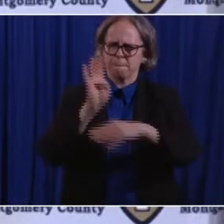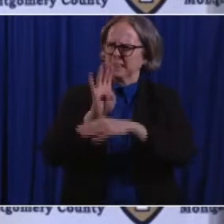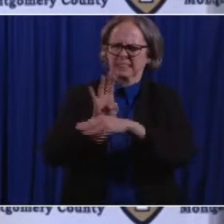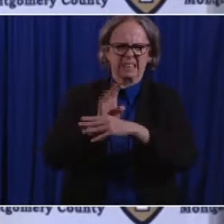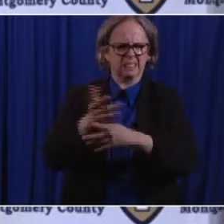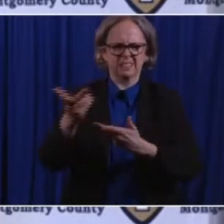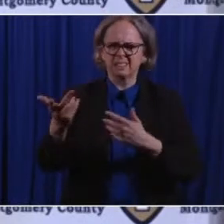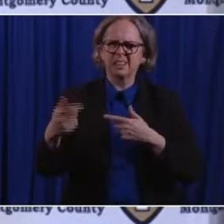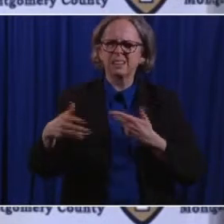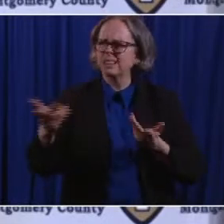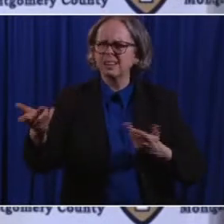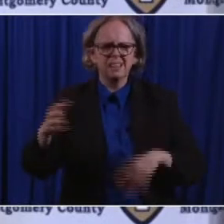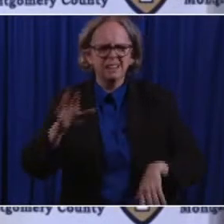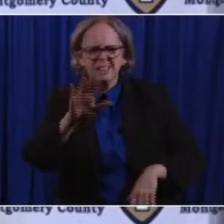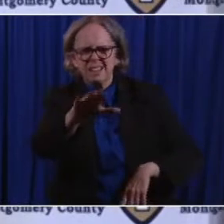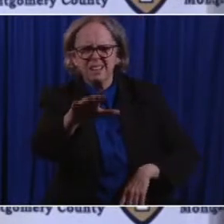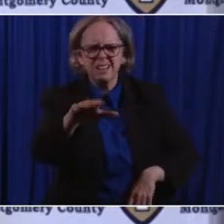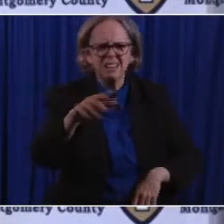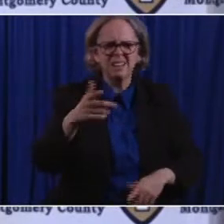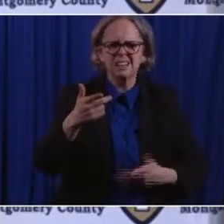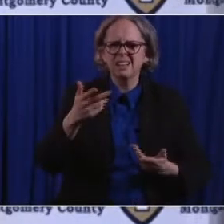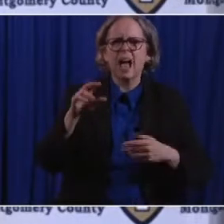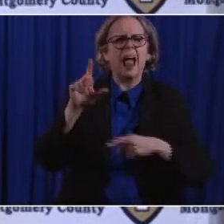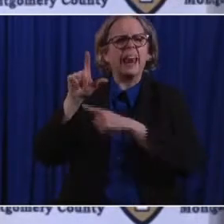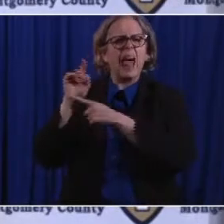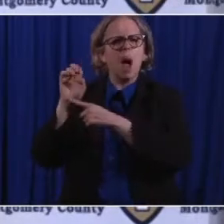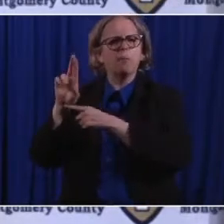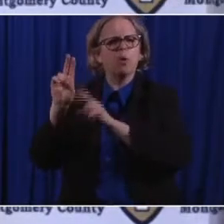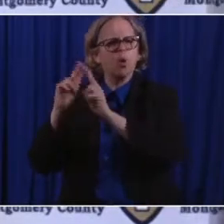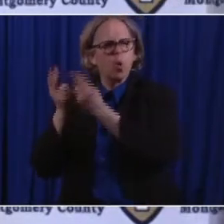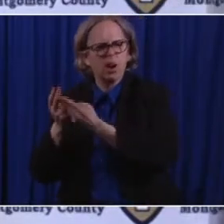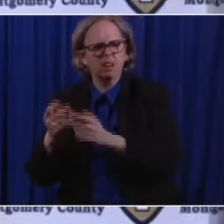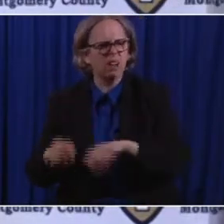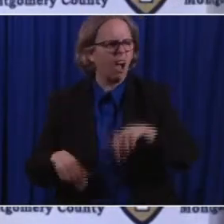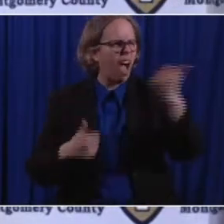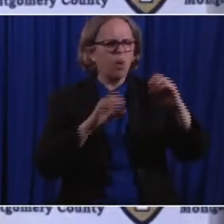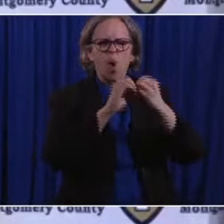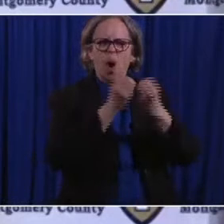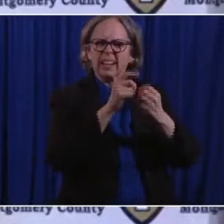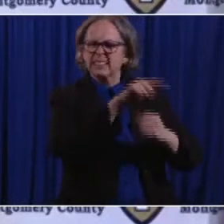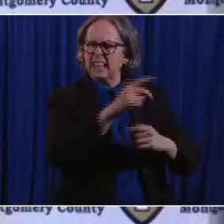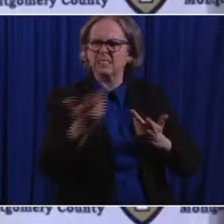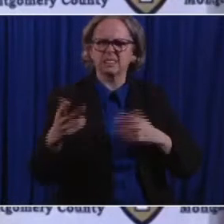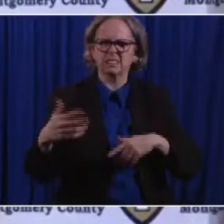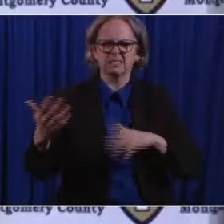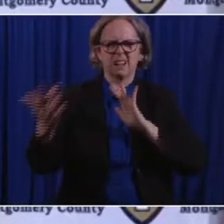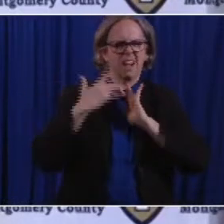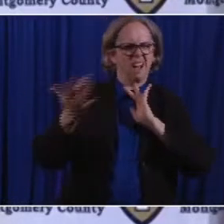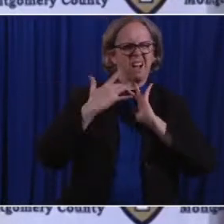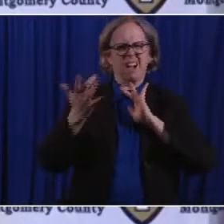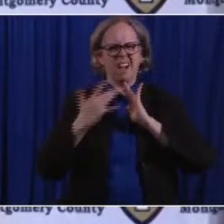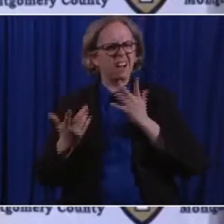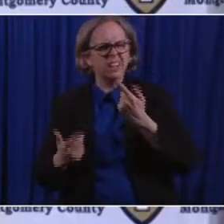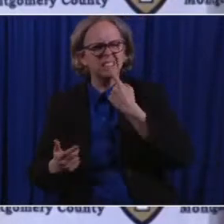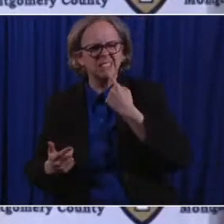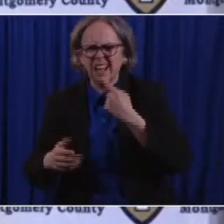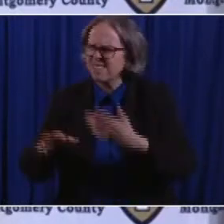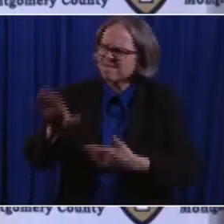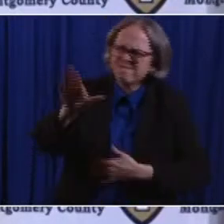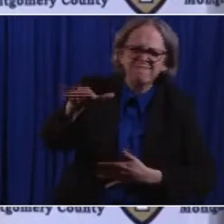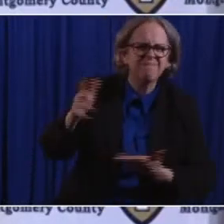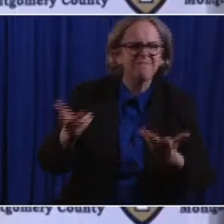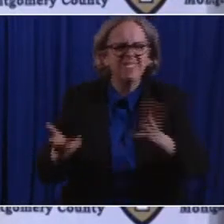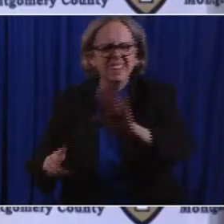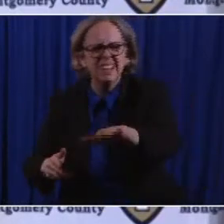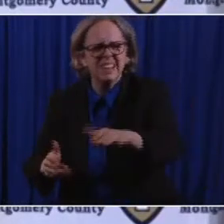labor unions, other organizations who have said, if we could get